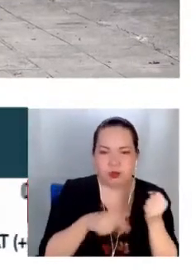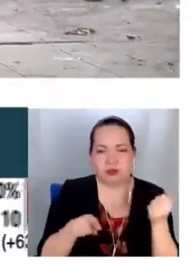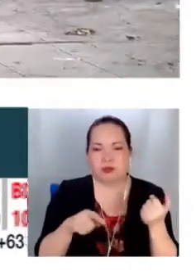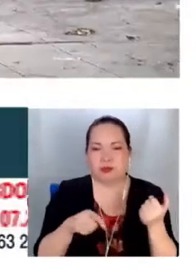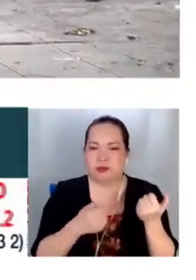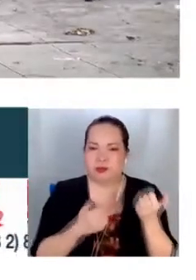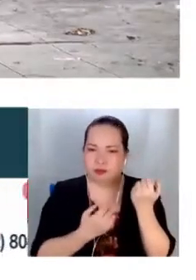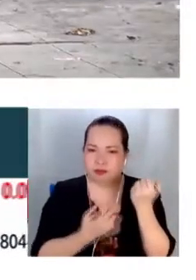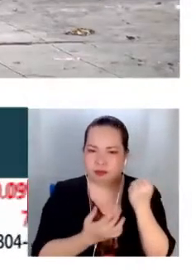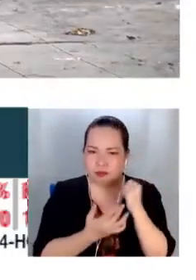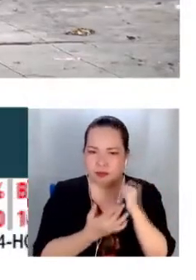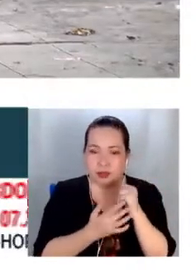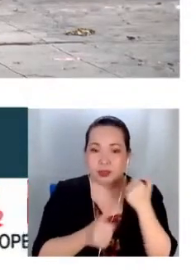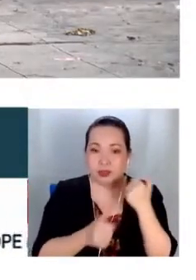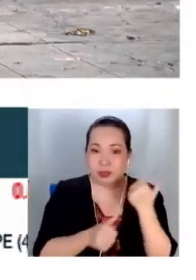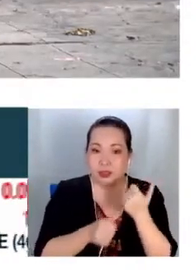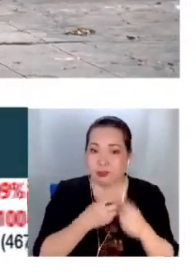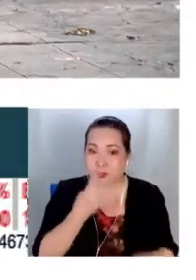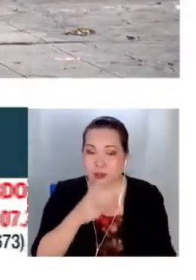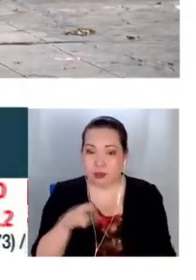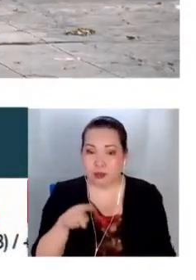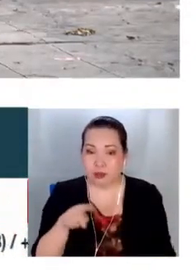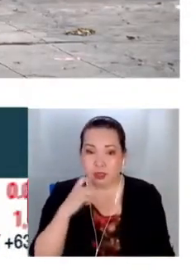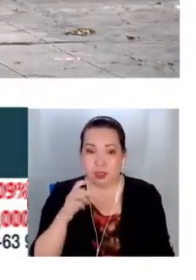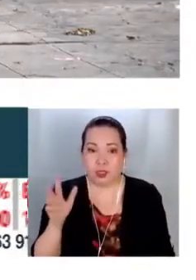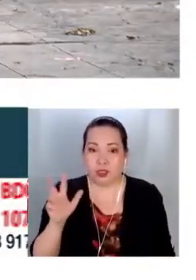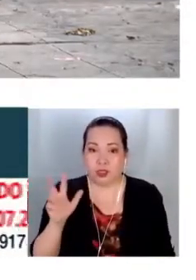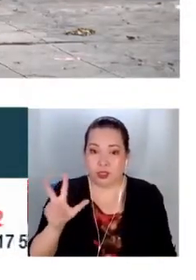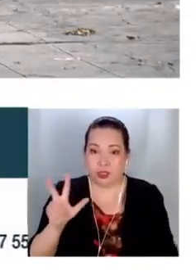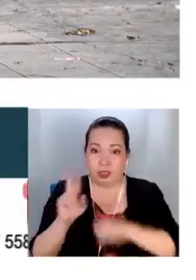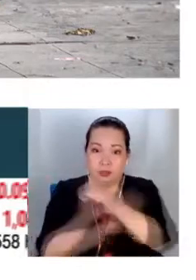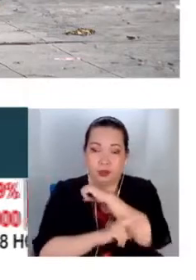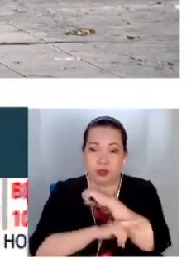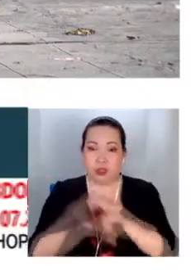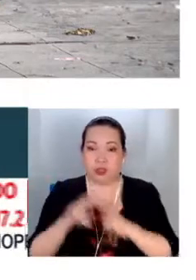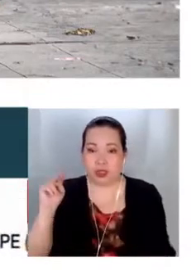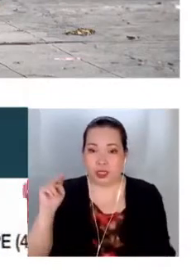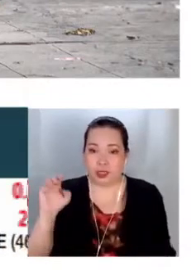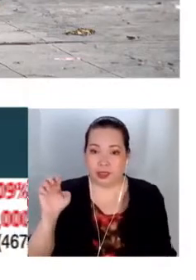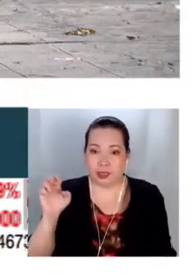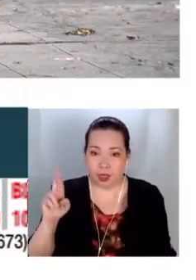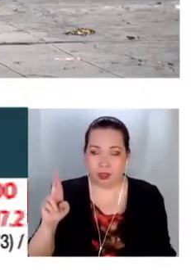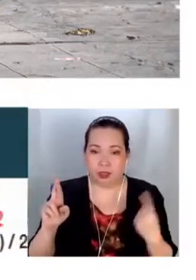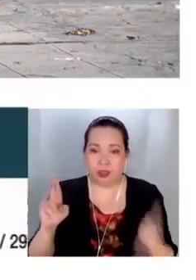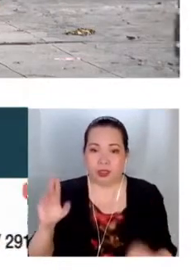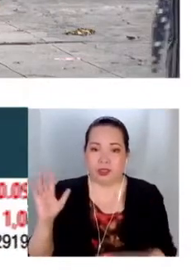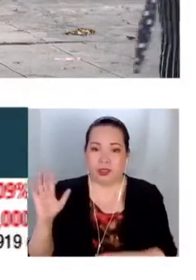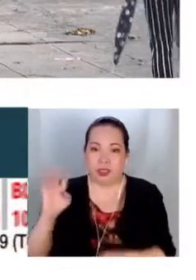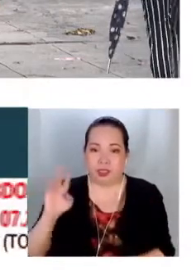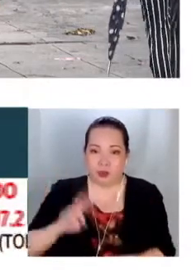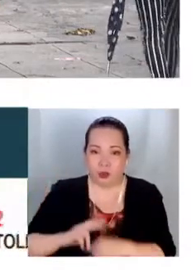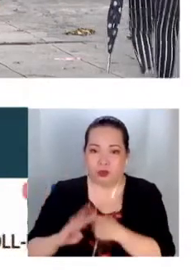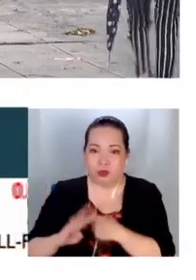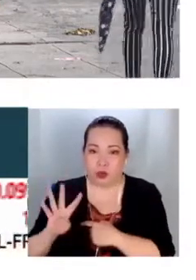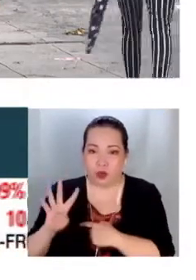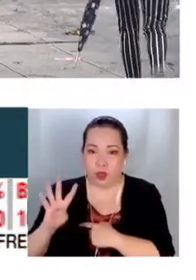Carmina, the three regions, NCR, Calabarzon, and Central Luzon,